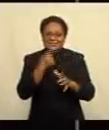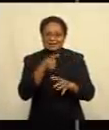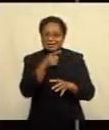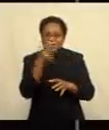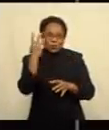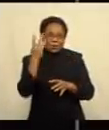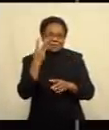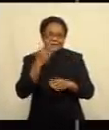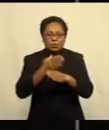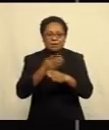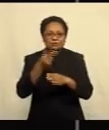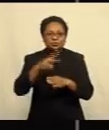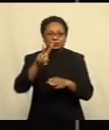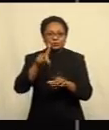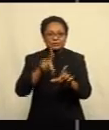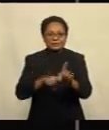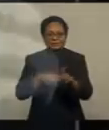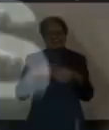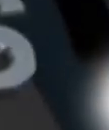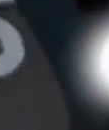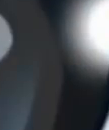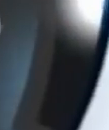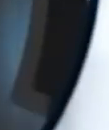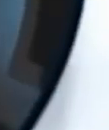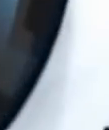of Luce Kadilala.